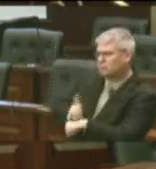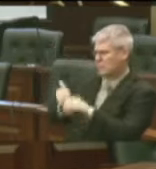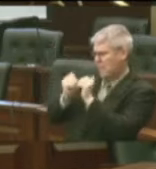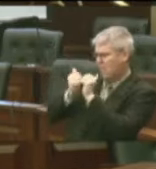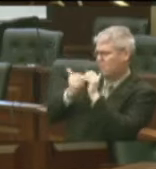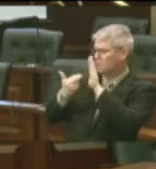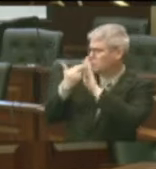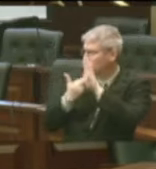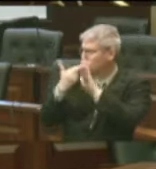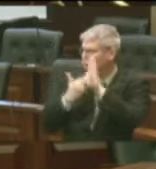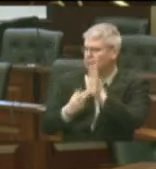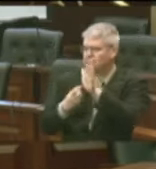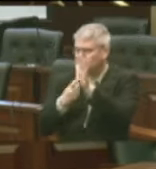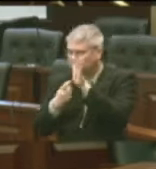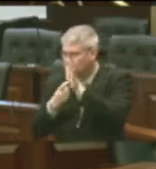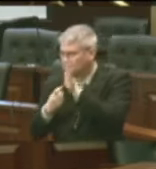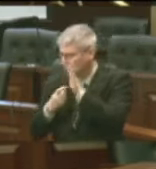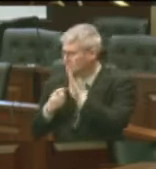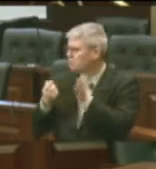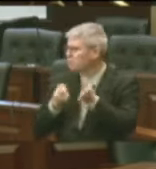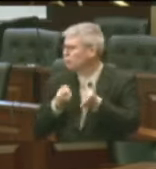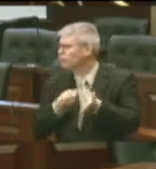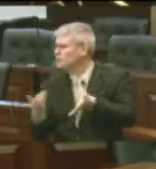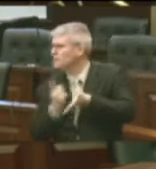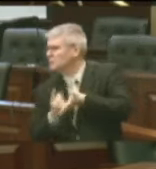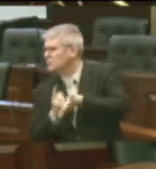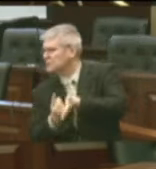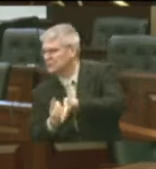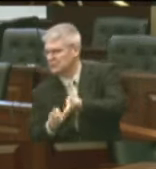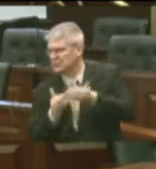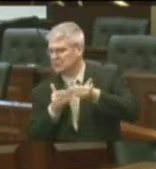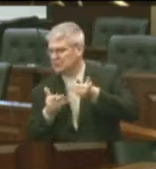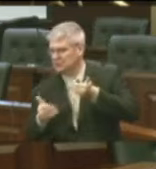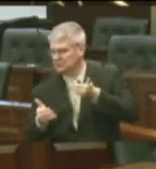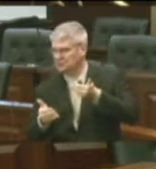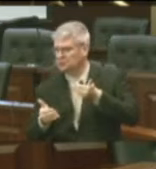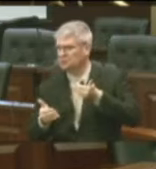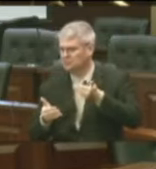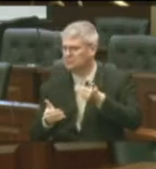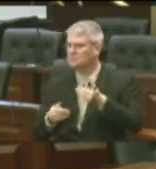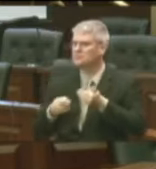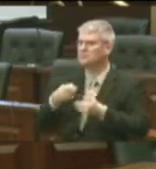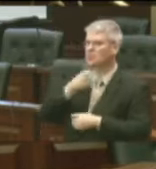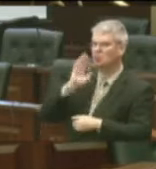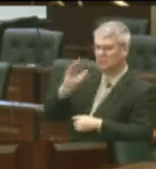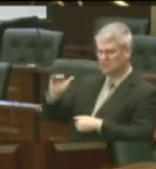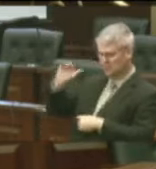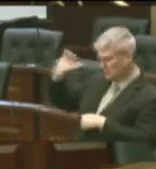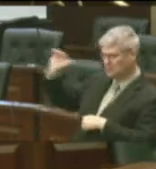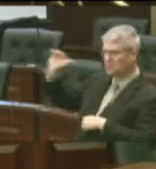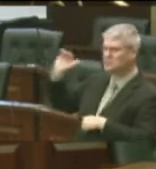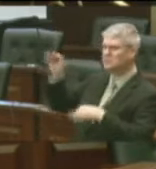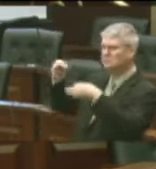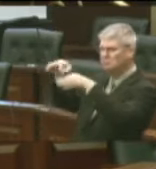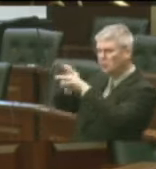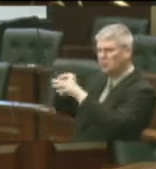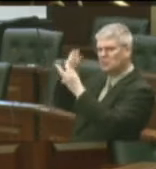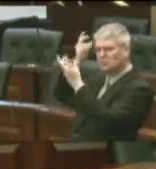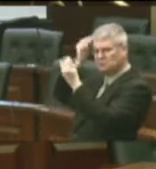Board to be cognizant of those children who are in the achievement gap and implement this new initiative